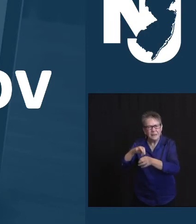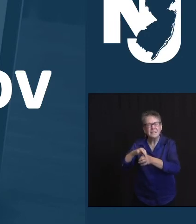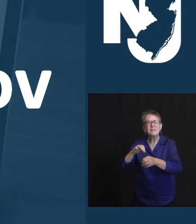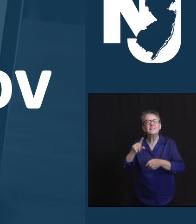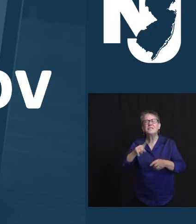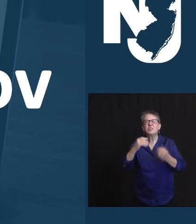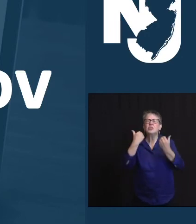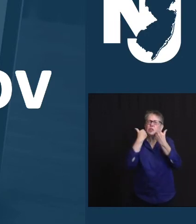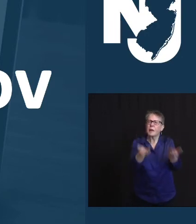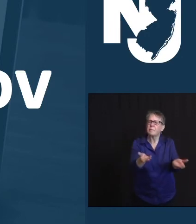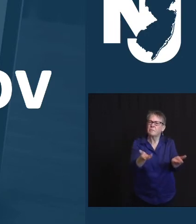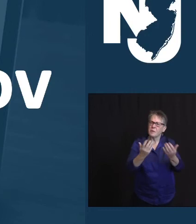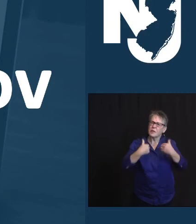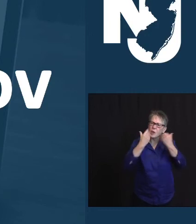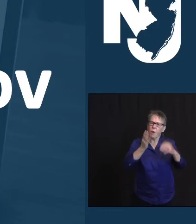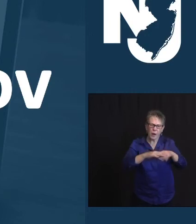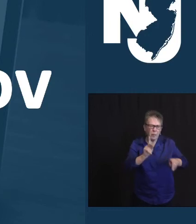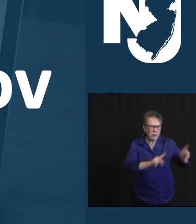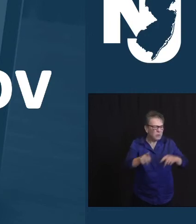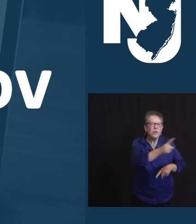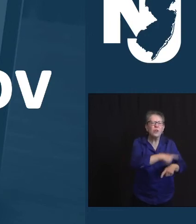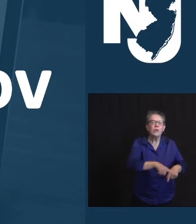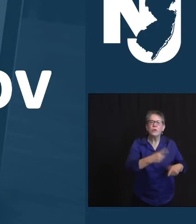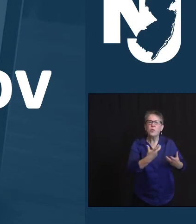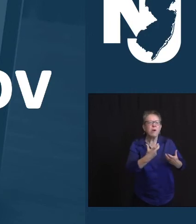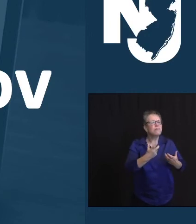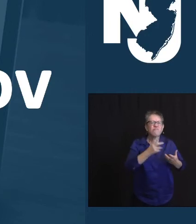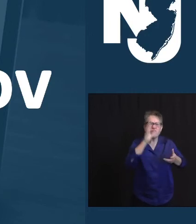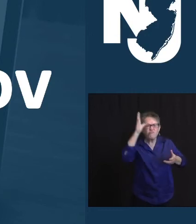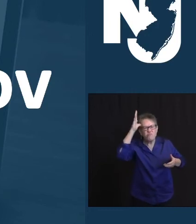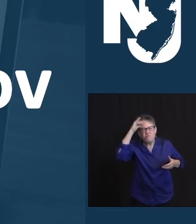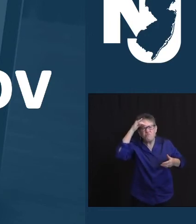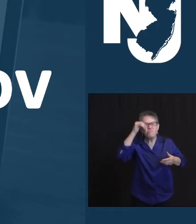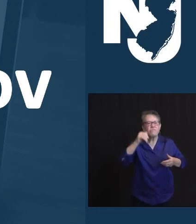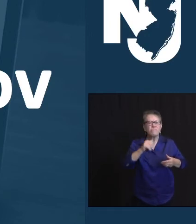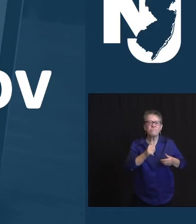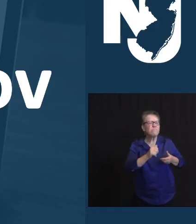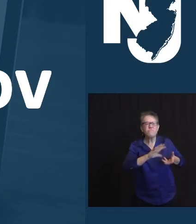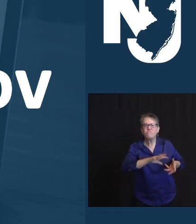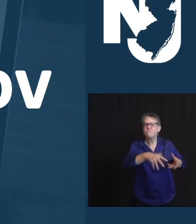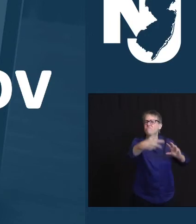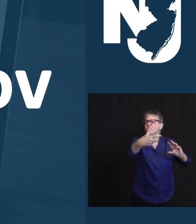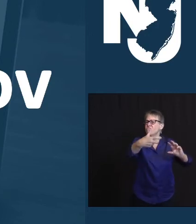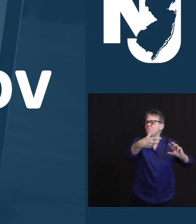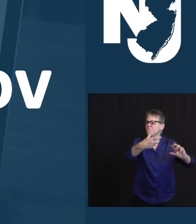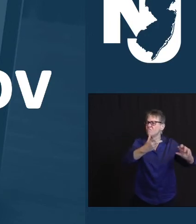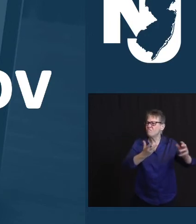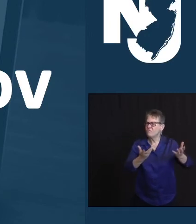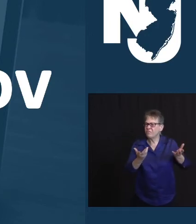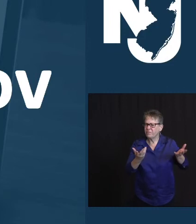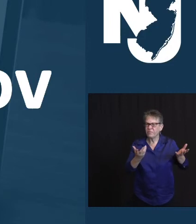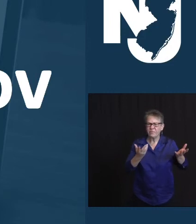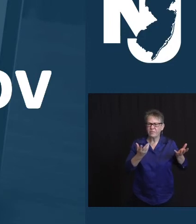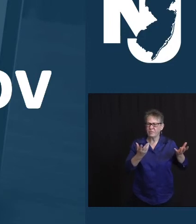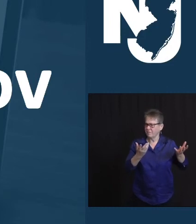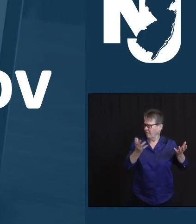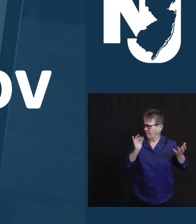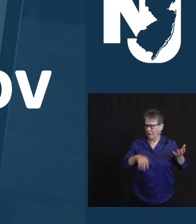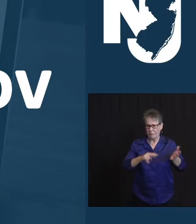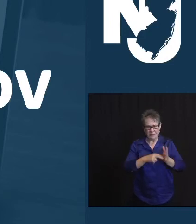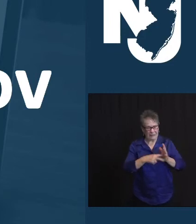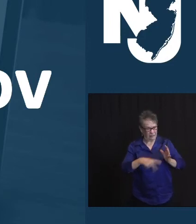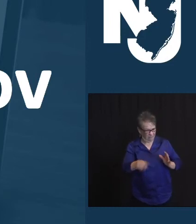Hopefully tomorrow will just be a day of noise and our Constitution will emerge intact, but this cowardly and reckless effort weakens